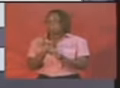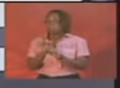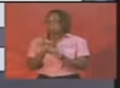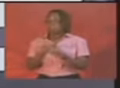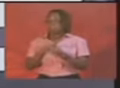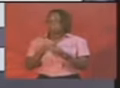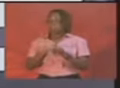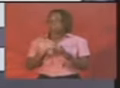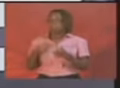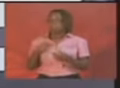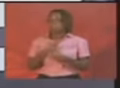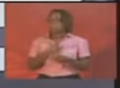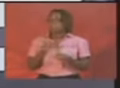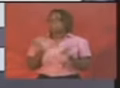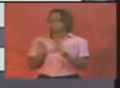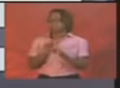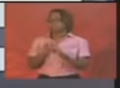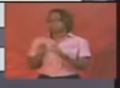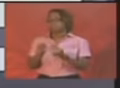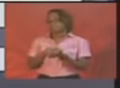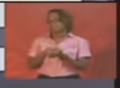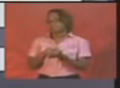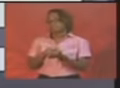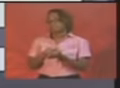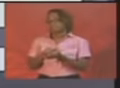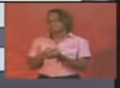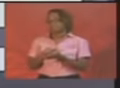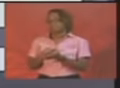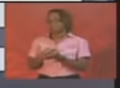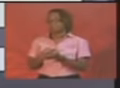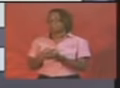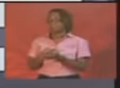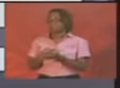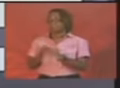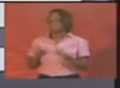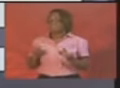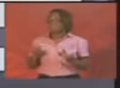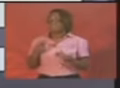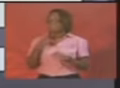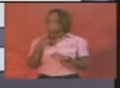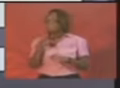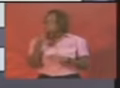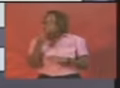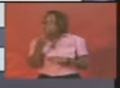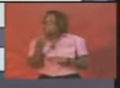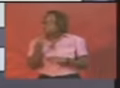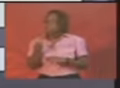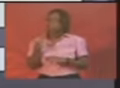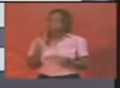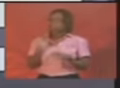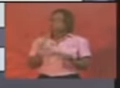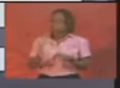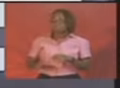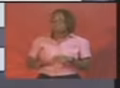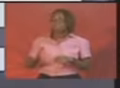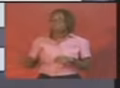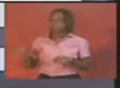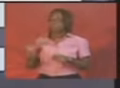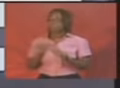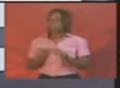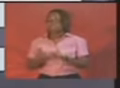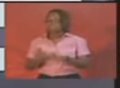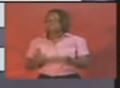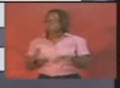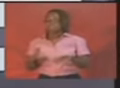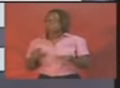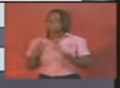one-to-one, they transfer, from child to child transfer is less than adult to adult. But once you have lots of children, you still have